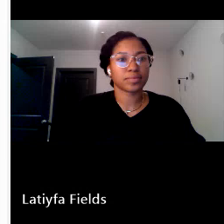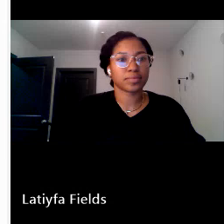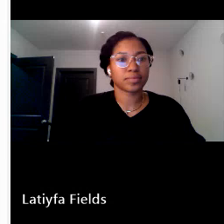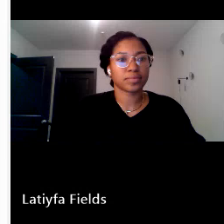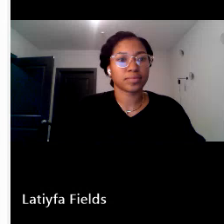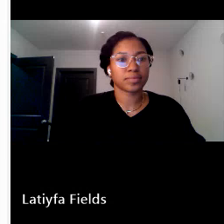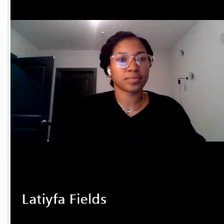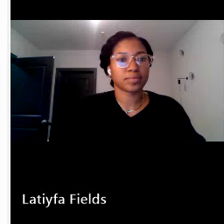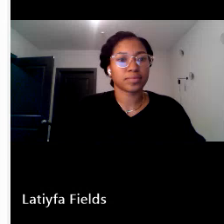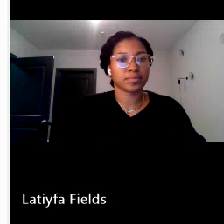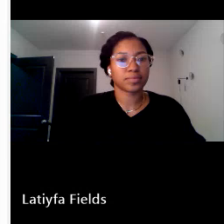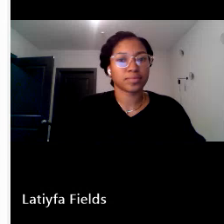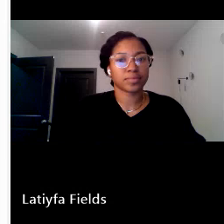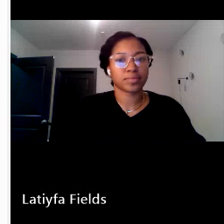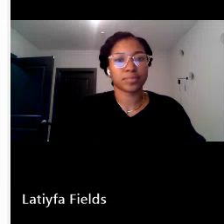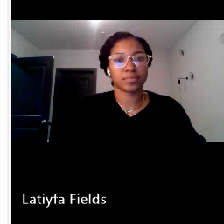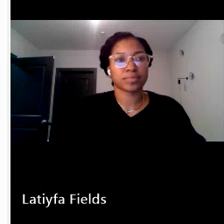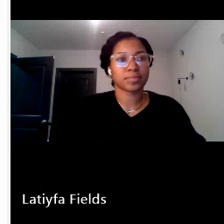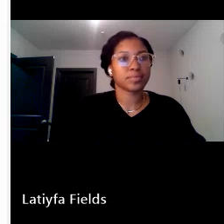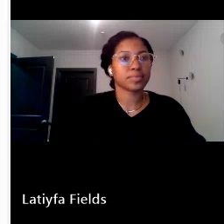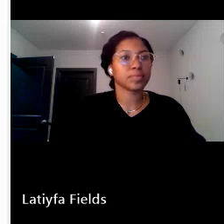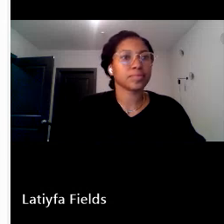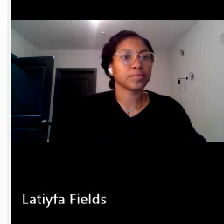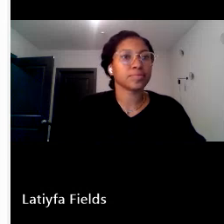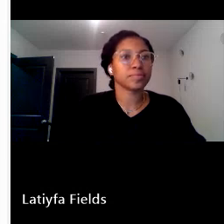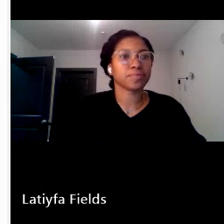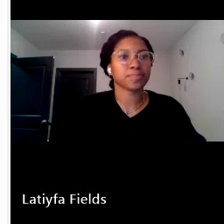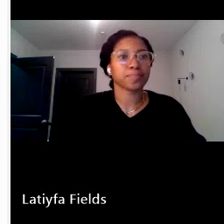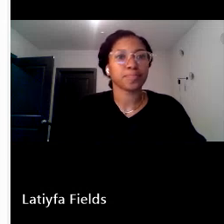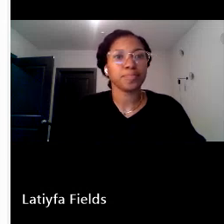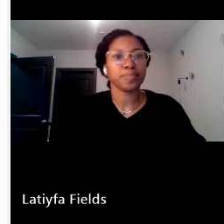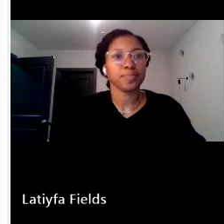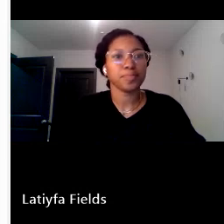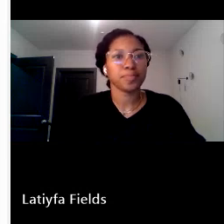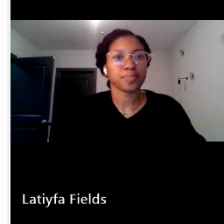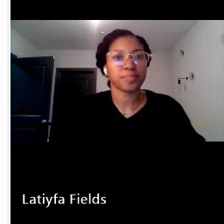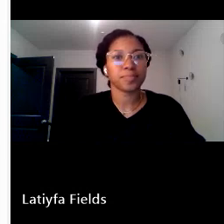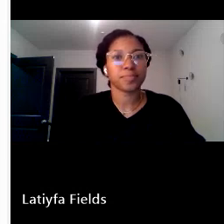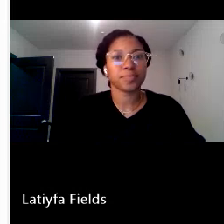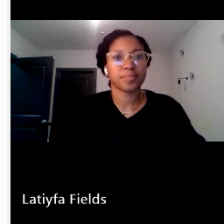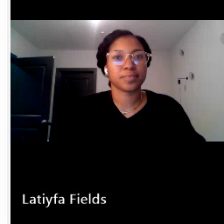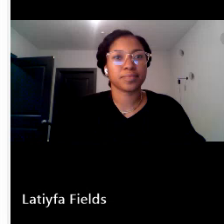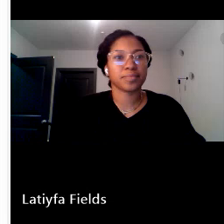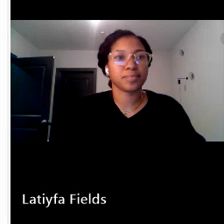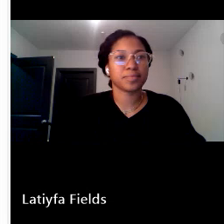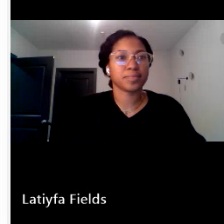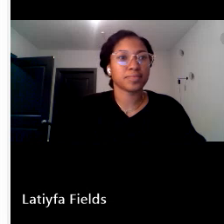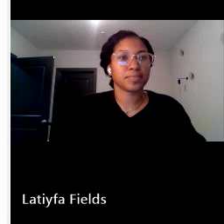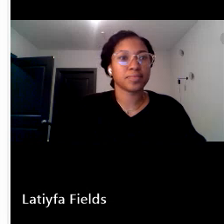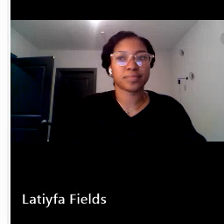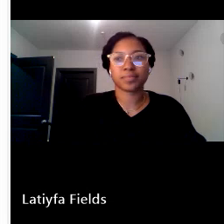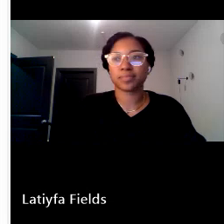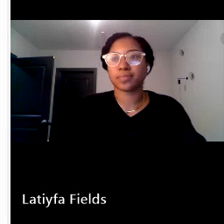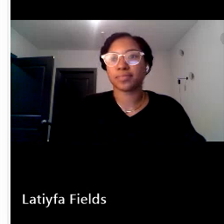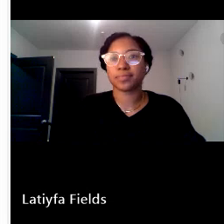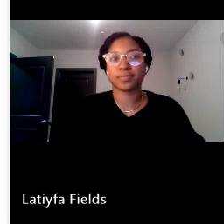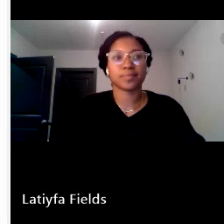basically just to attract more AmeriCorps members. So look at that, this